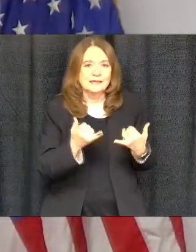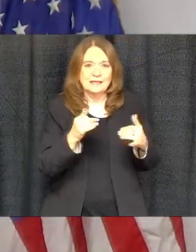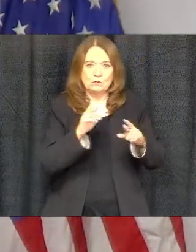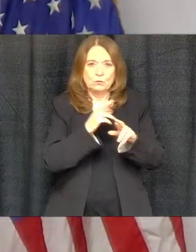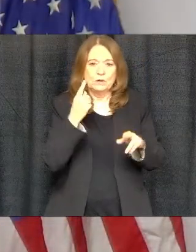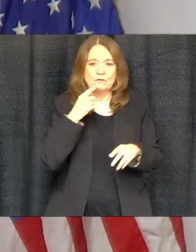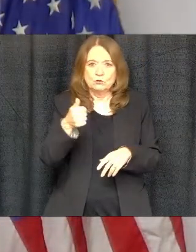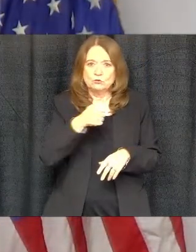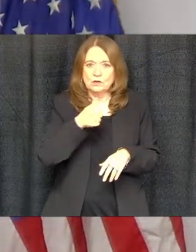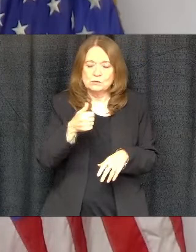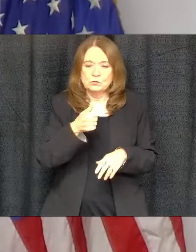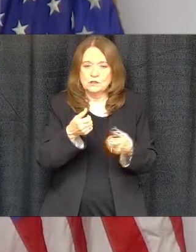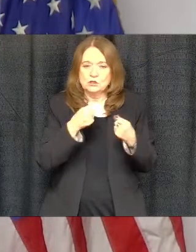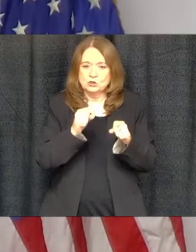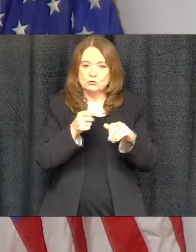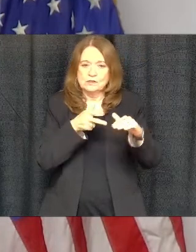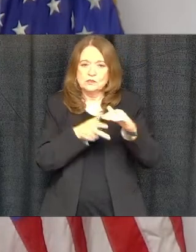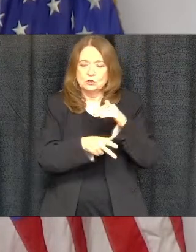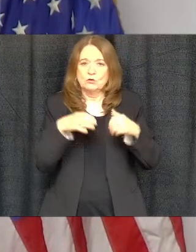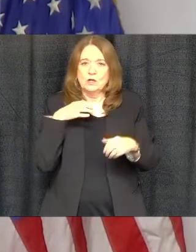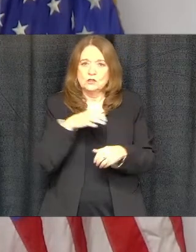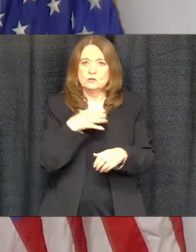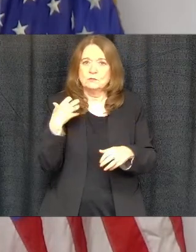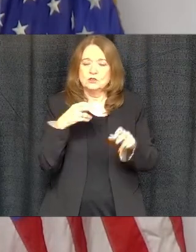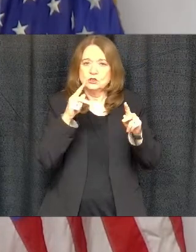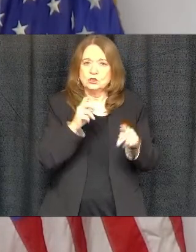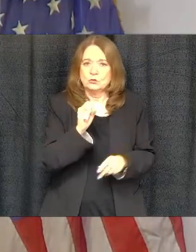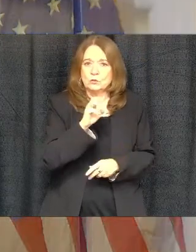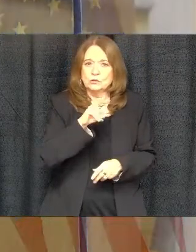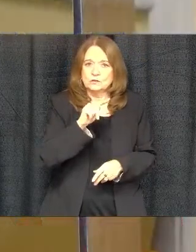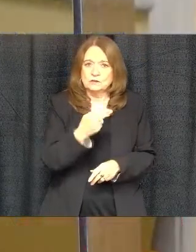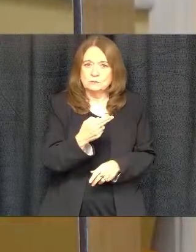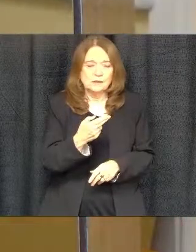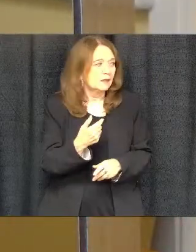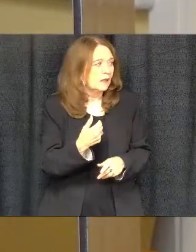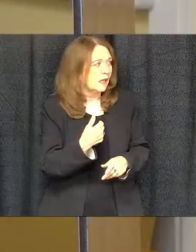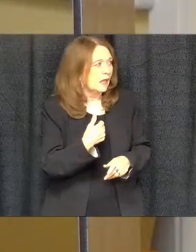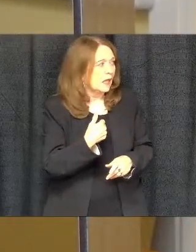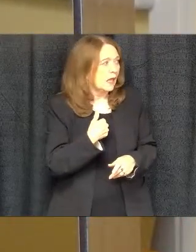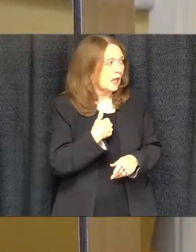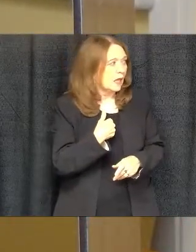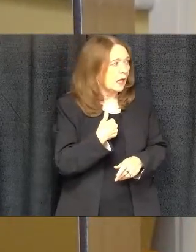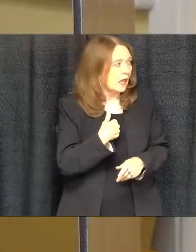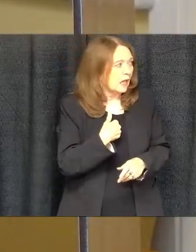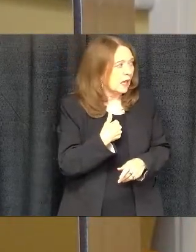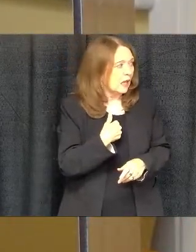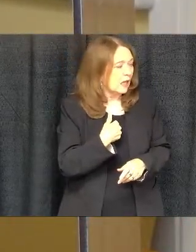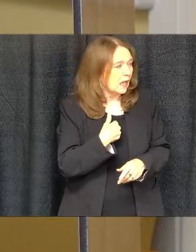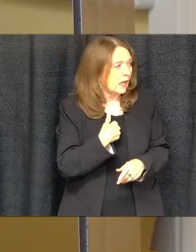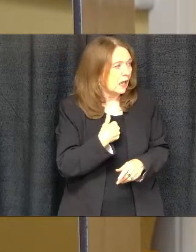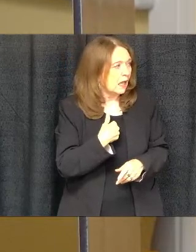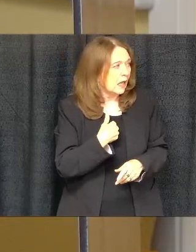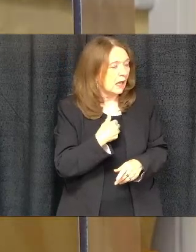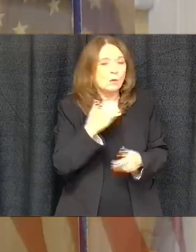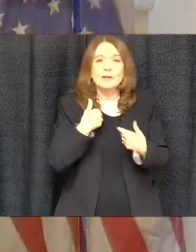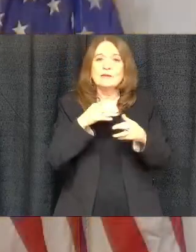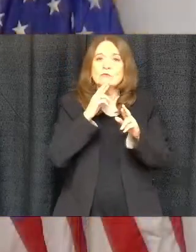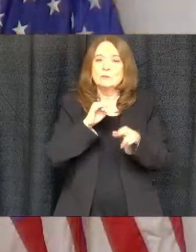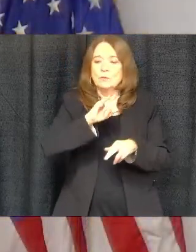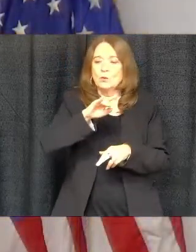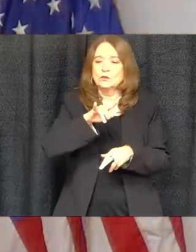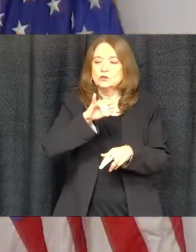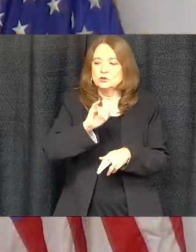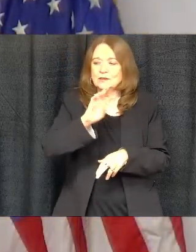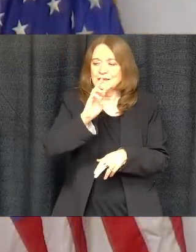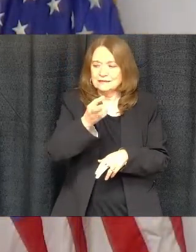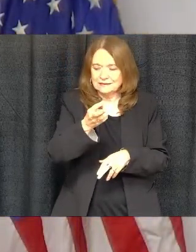for Transportation, Streets, and Garage Committee Chairperson Smith, you're recognized. I report on July the 6th. Okay, thank you. And now,